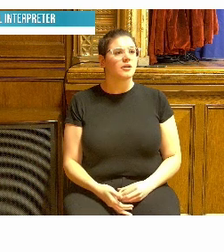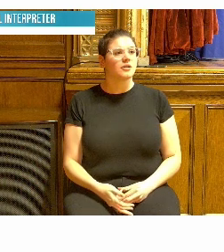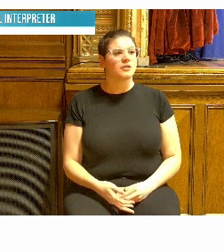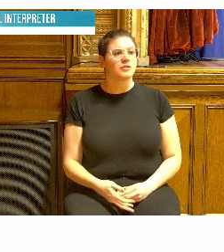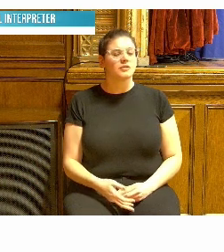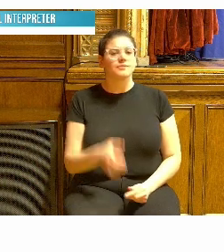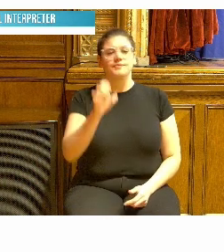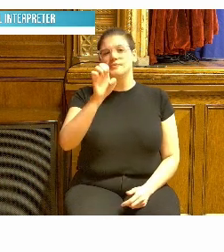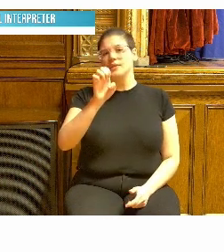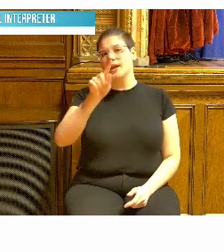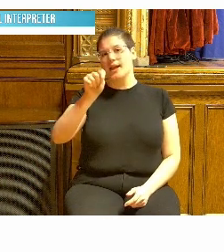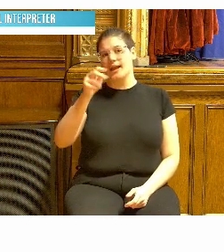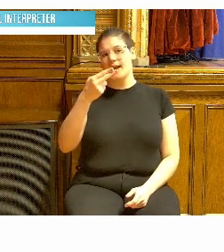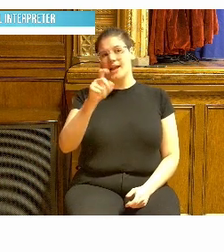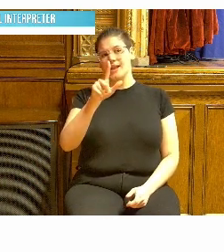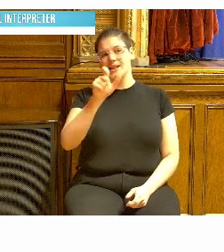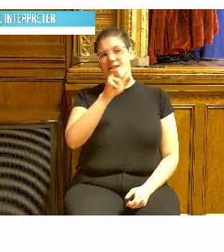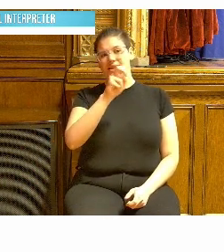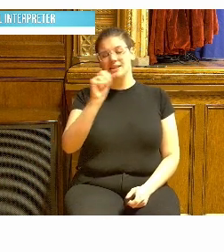Ethelene Lawrence.